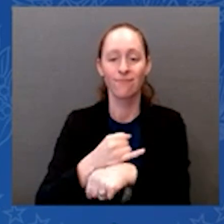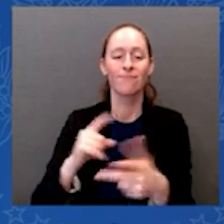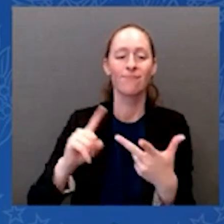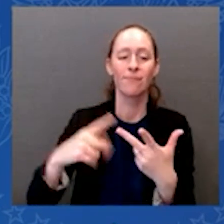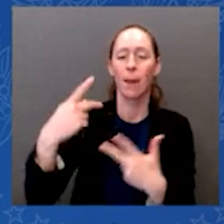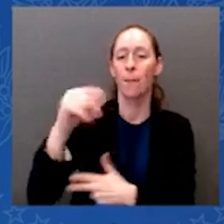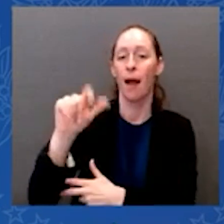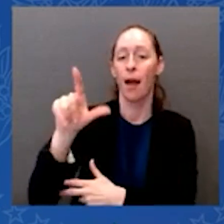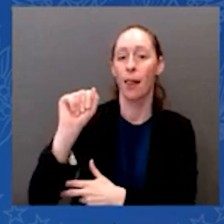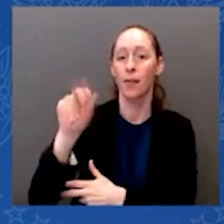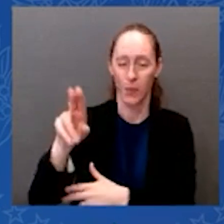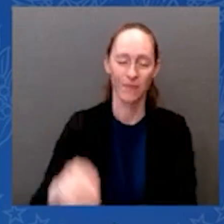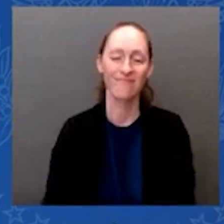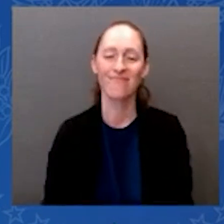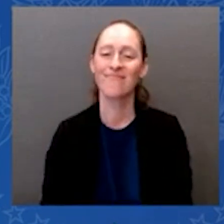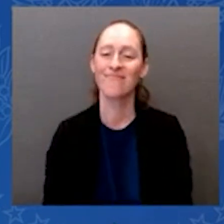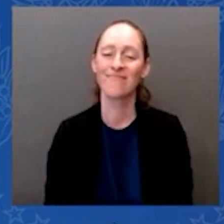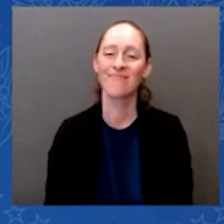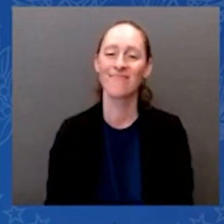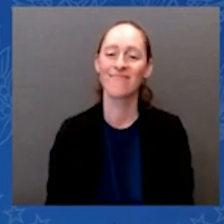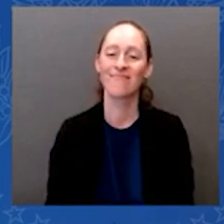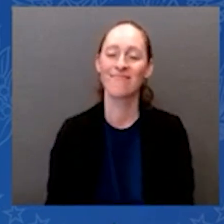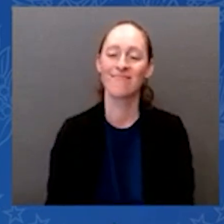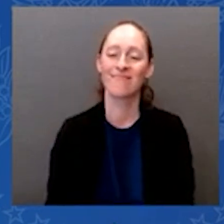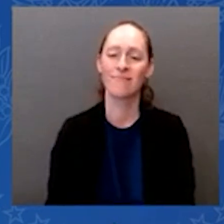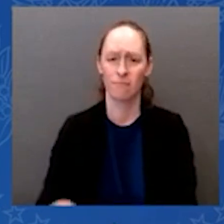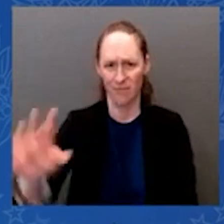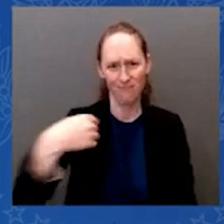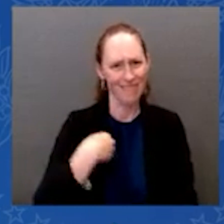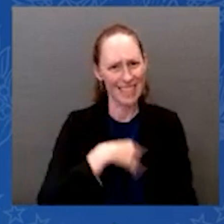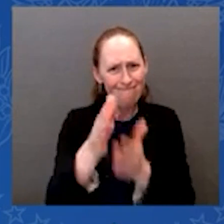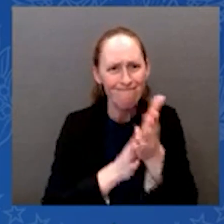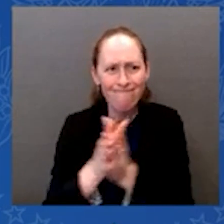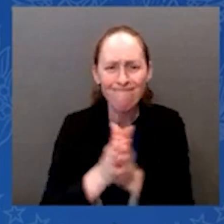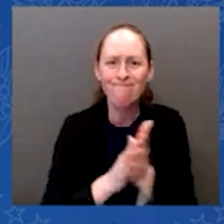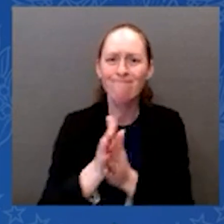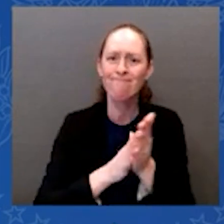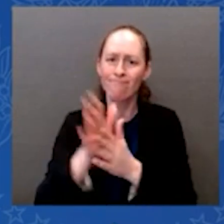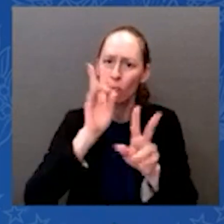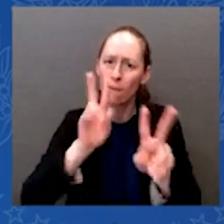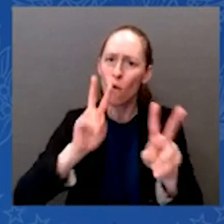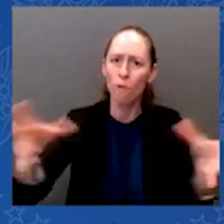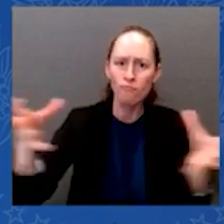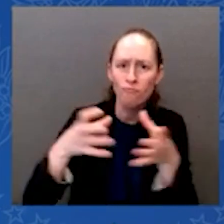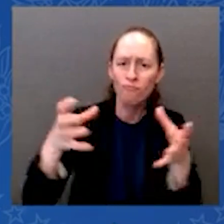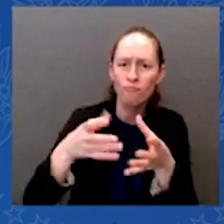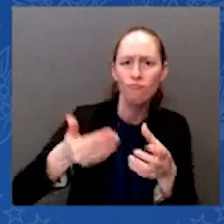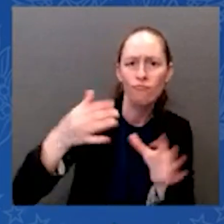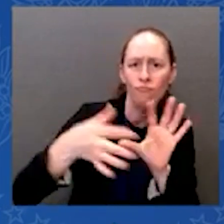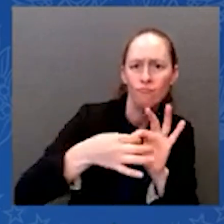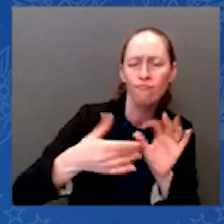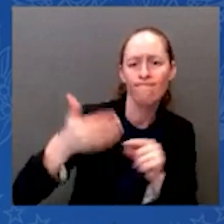engaging collaboratively at every turn, because it's very much in our interest as well as I hope yours. That's what this summit is all